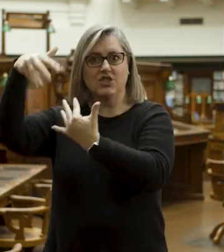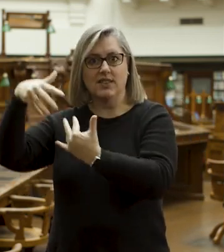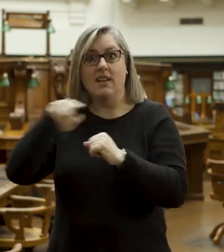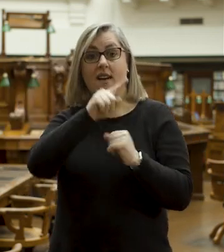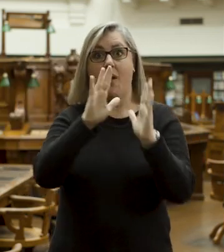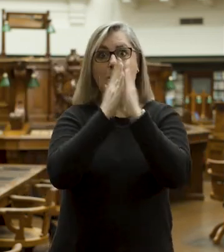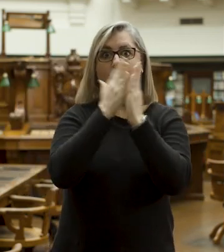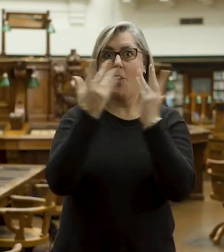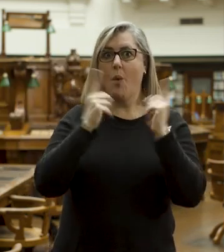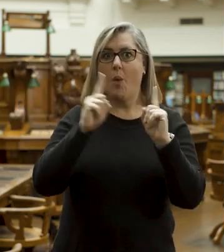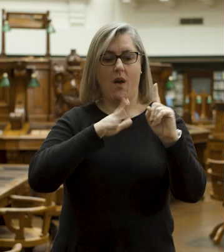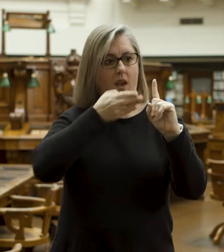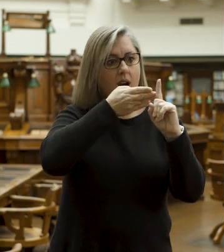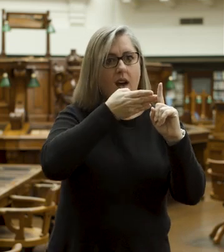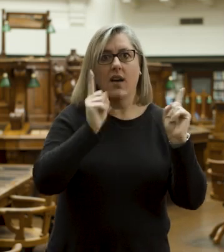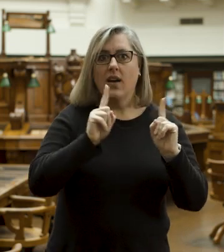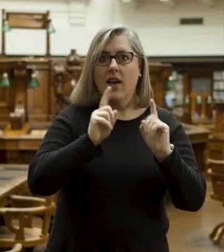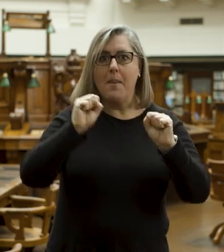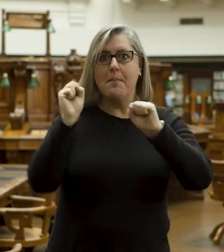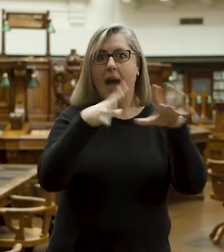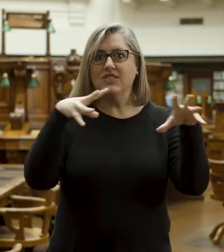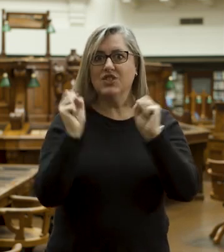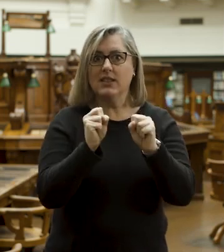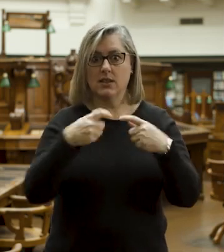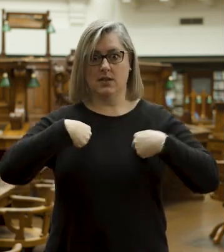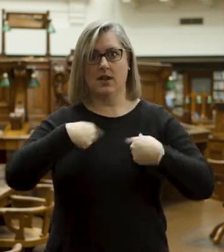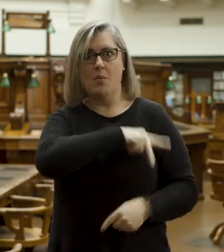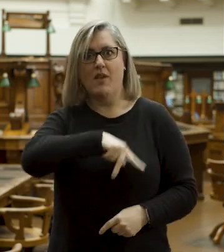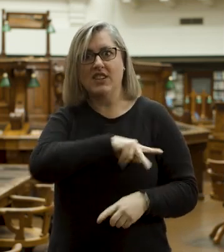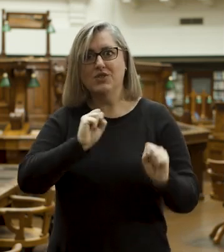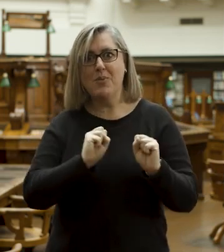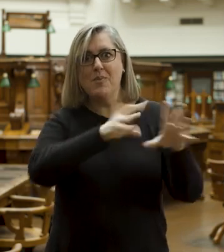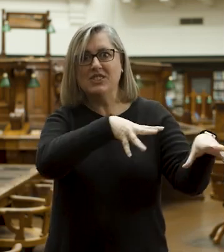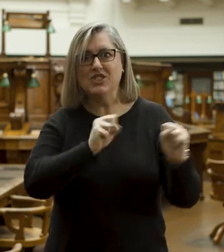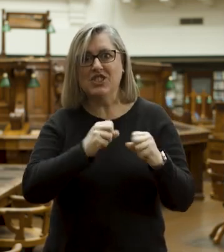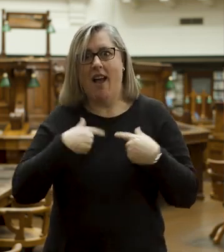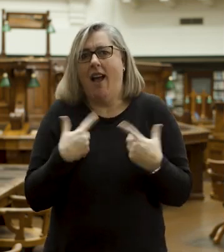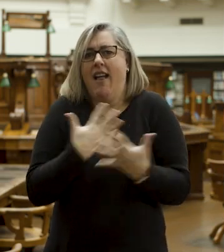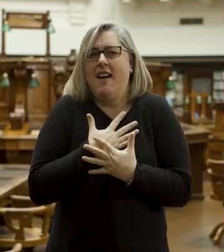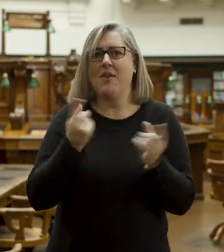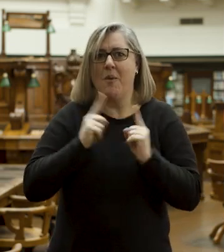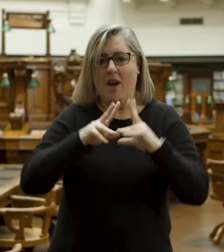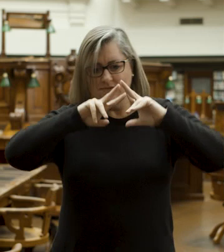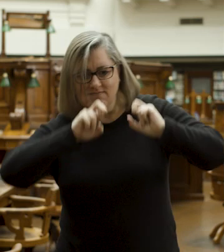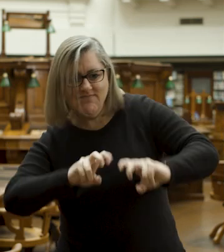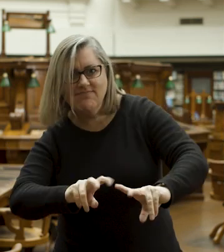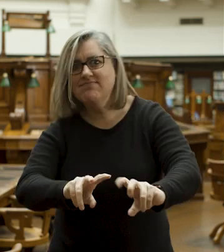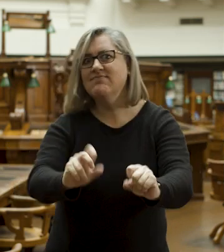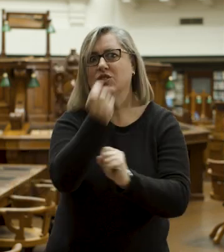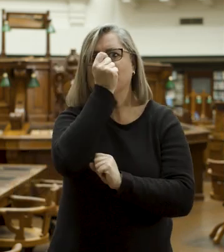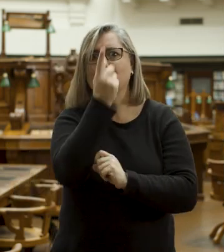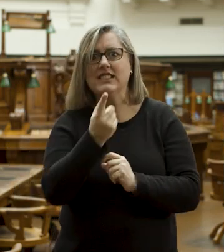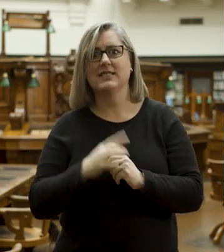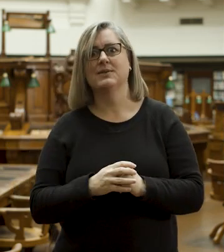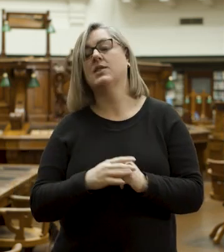to one subject, magic. And as a professional magician, I love getting in and discovering all of the wonderful tricks you can